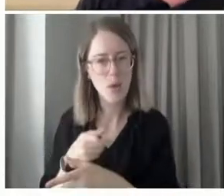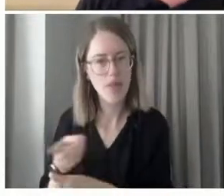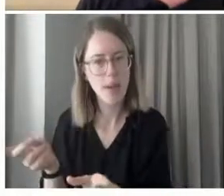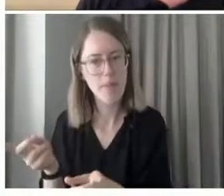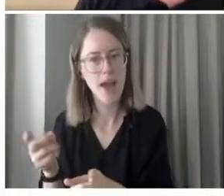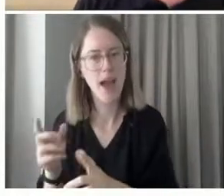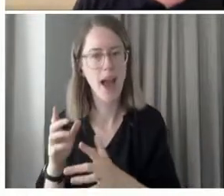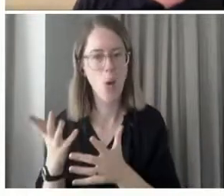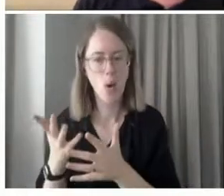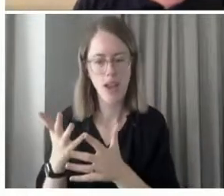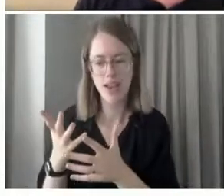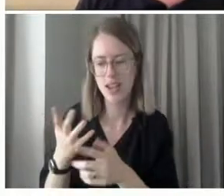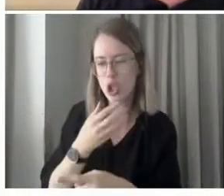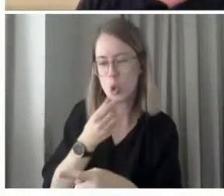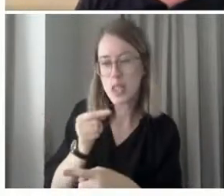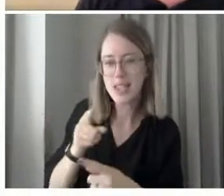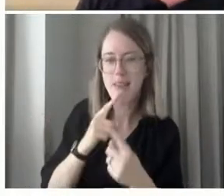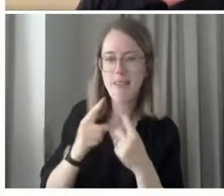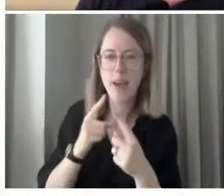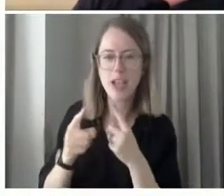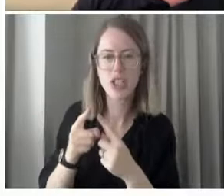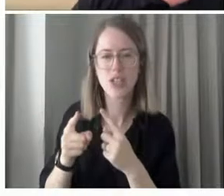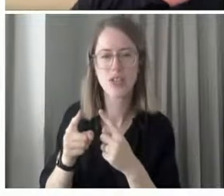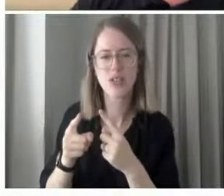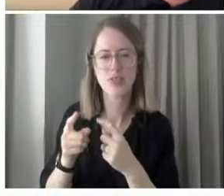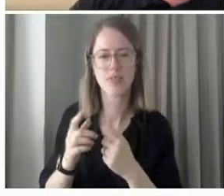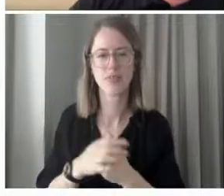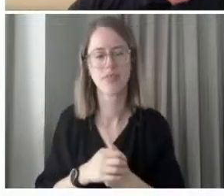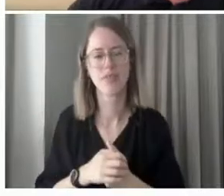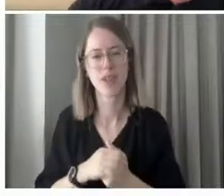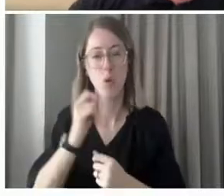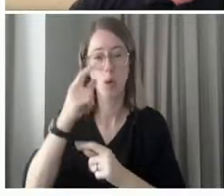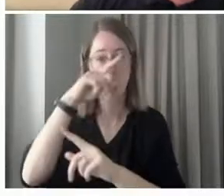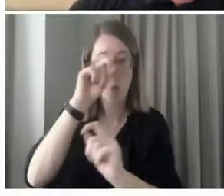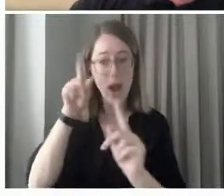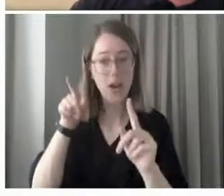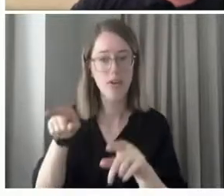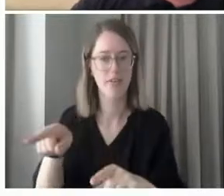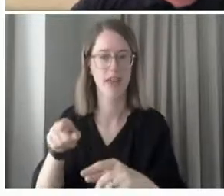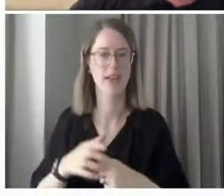Are we across that? Are we fully exploring that? And